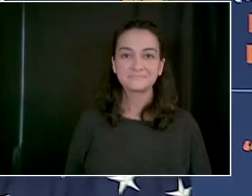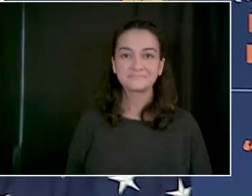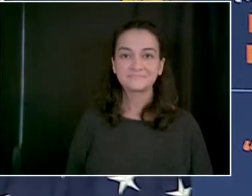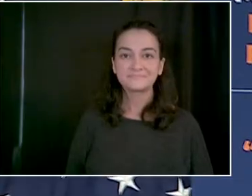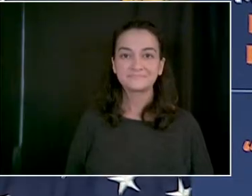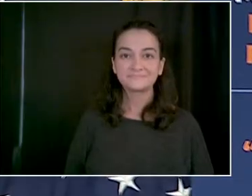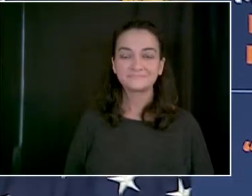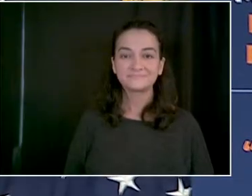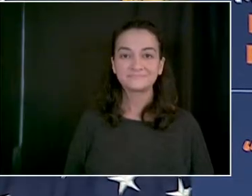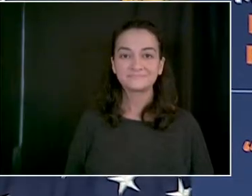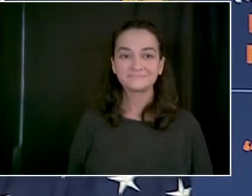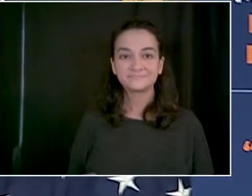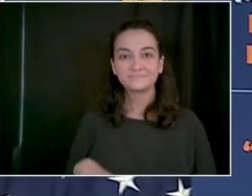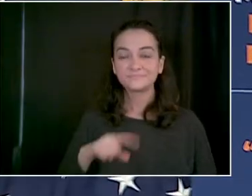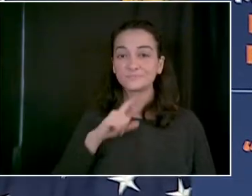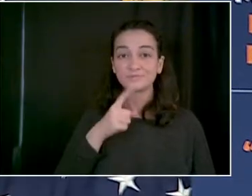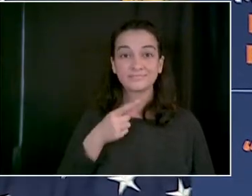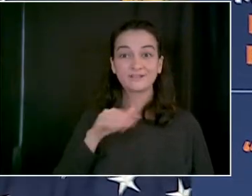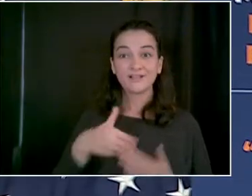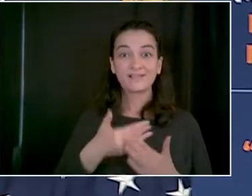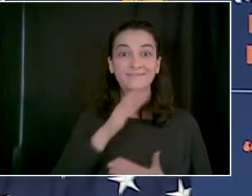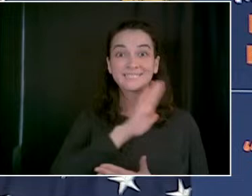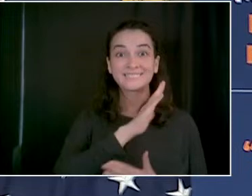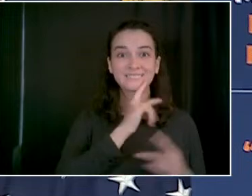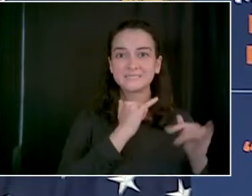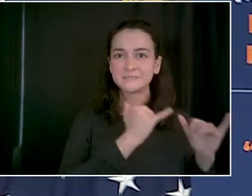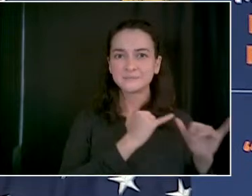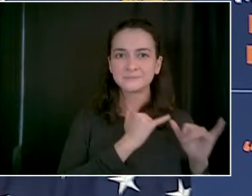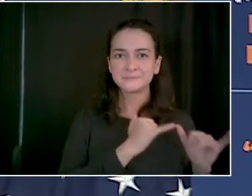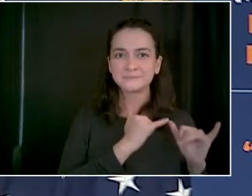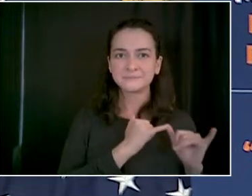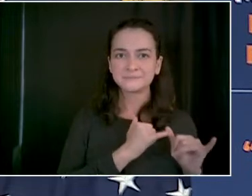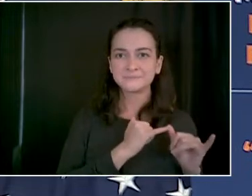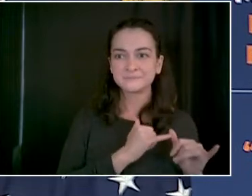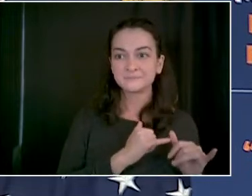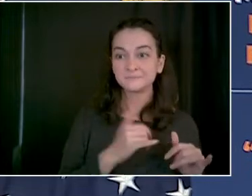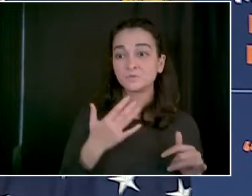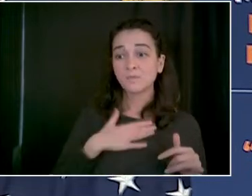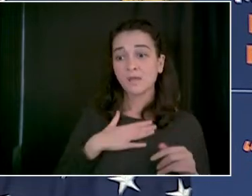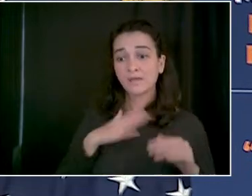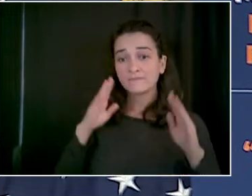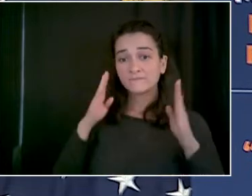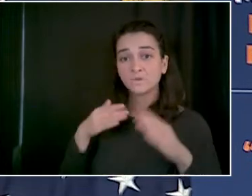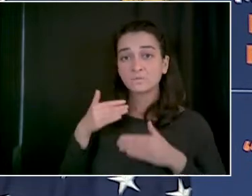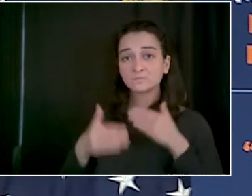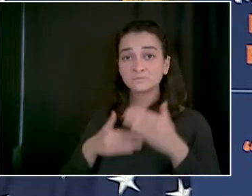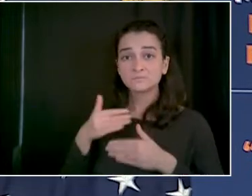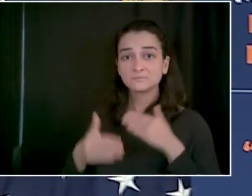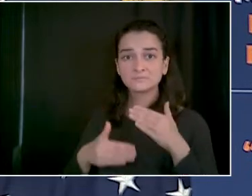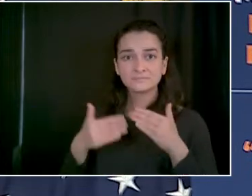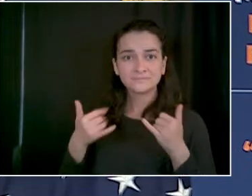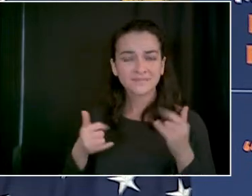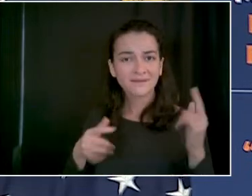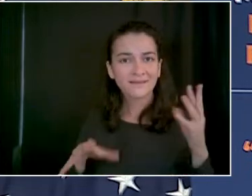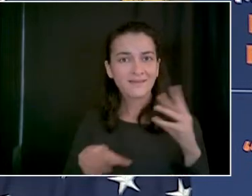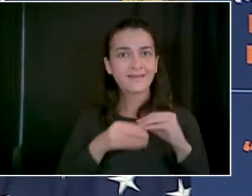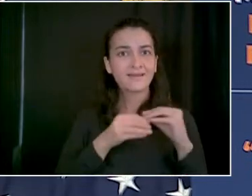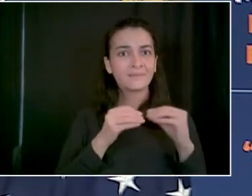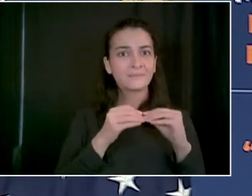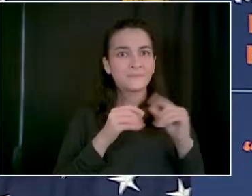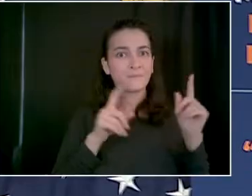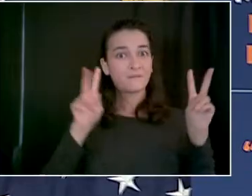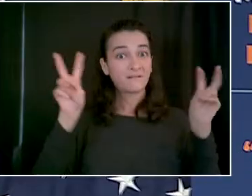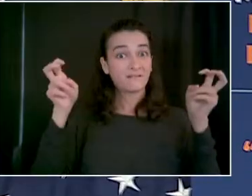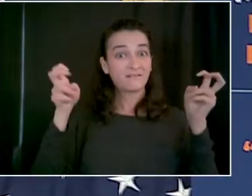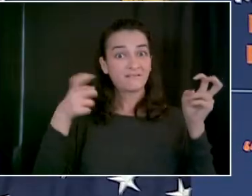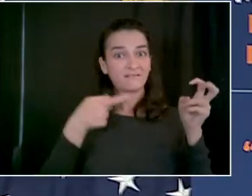That now he wants an independent line like Eric. I thought the word was I'm going to be like Mike, not I'm going to be like Eric.